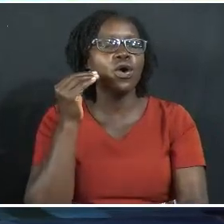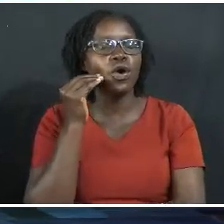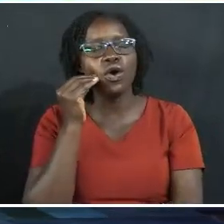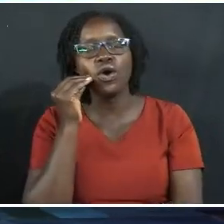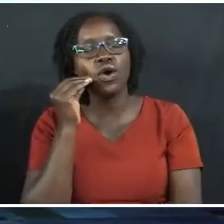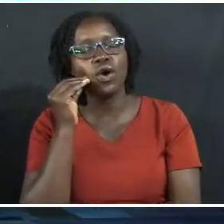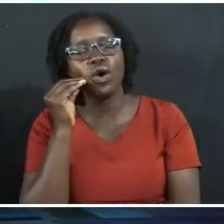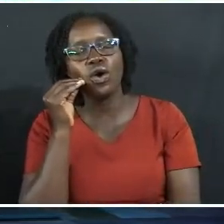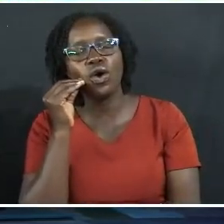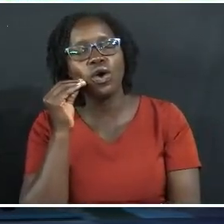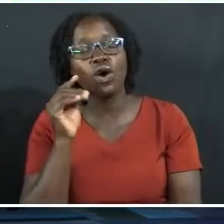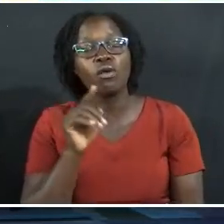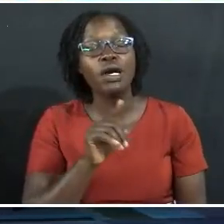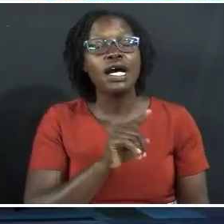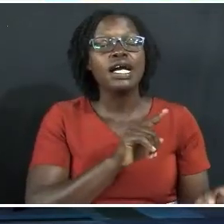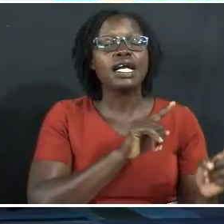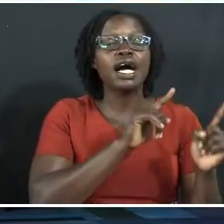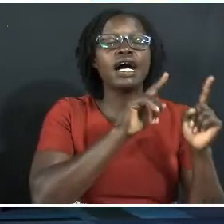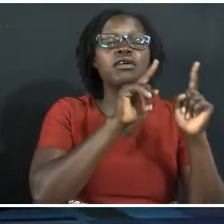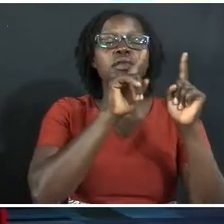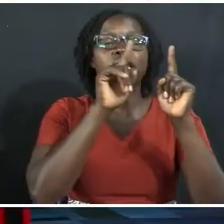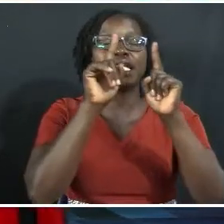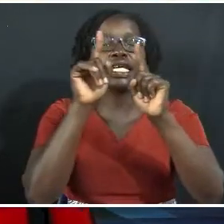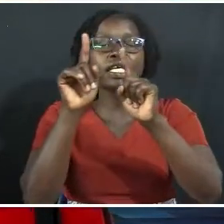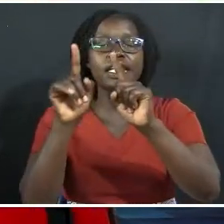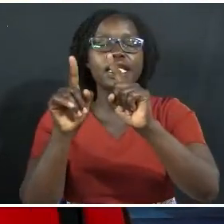I've wasted many years,